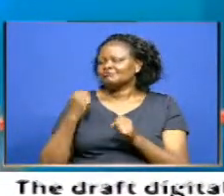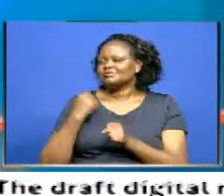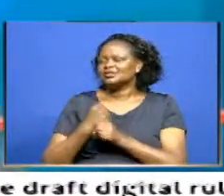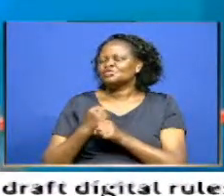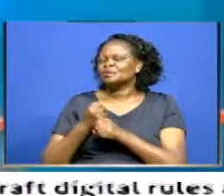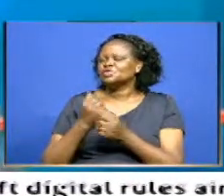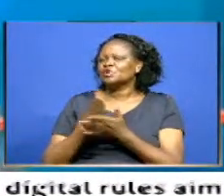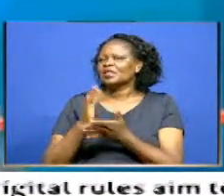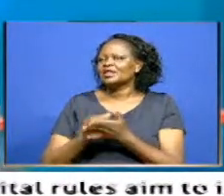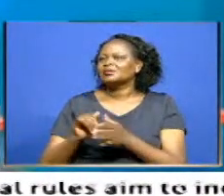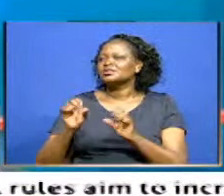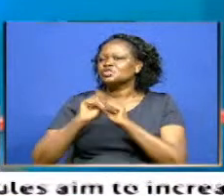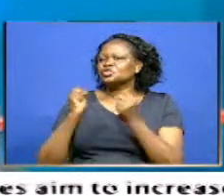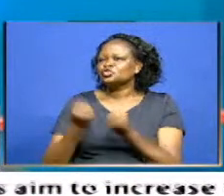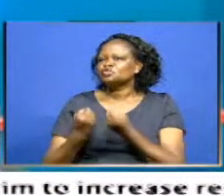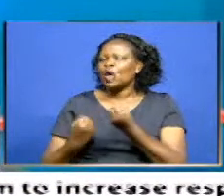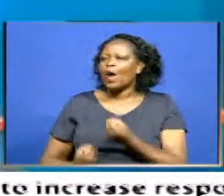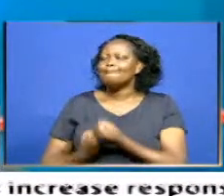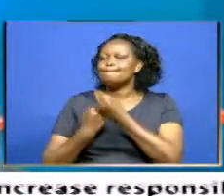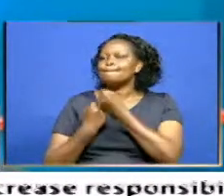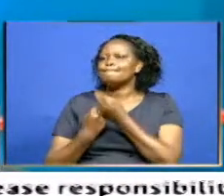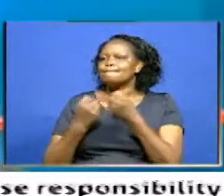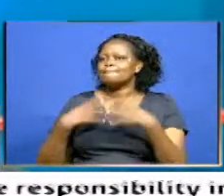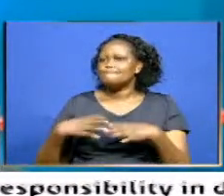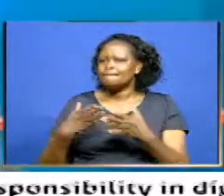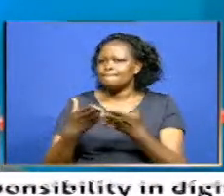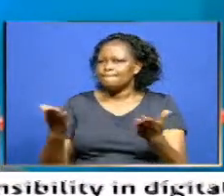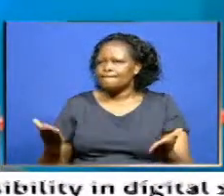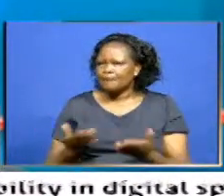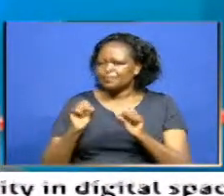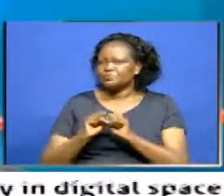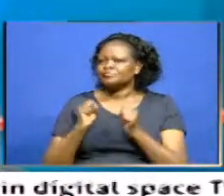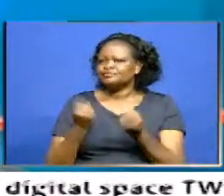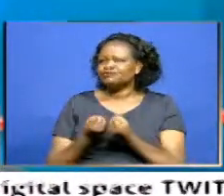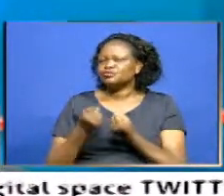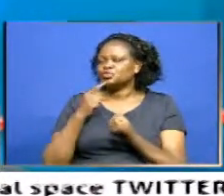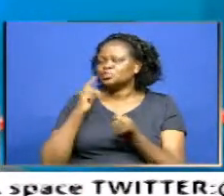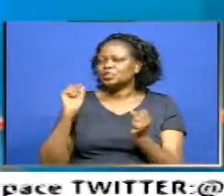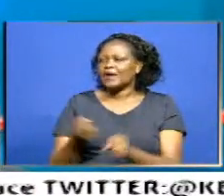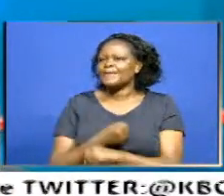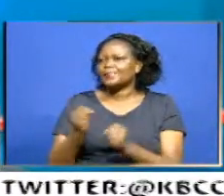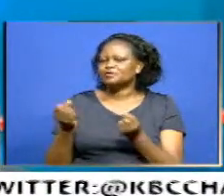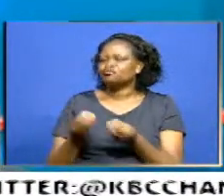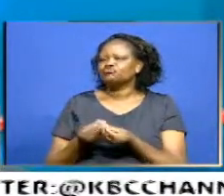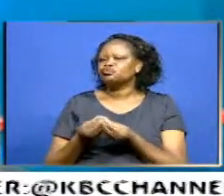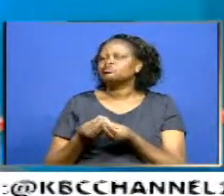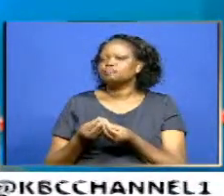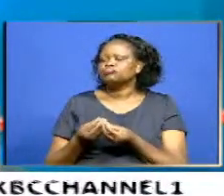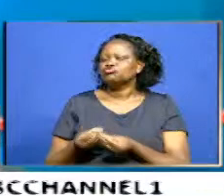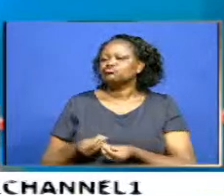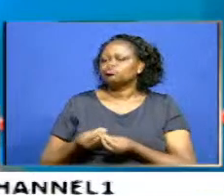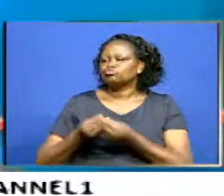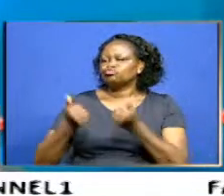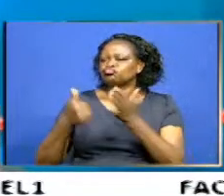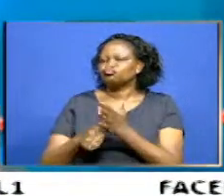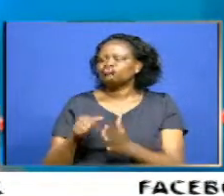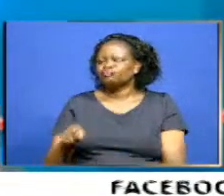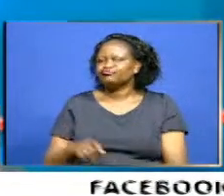we organize ourselves to support those of us in the society who are unable to cope with such shocks.